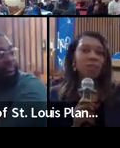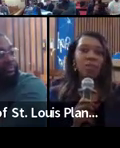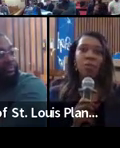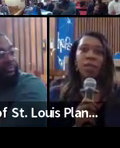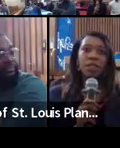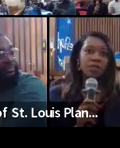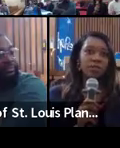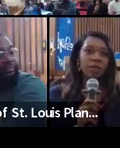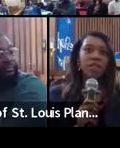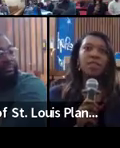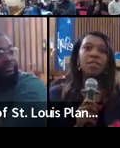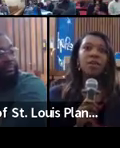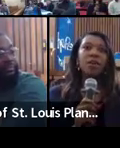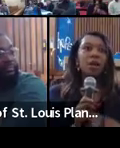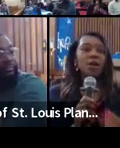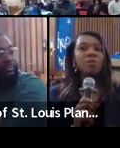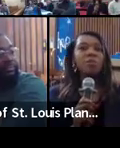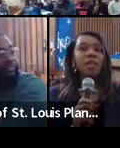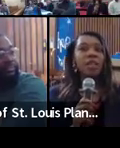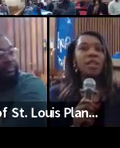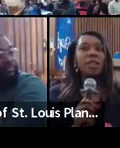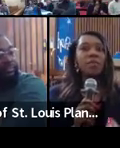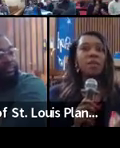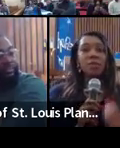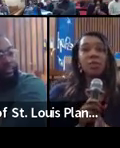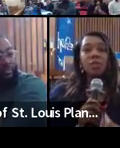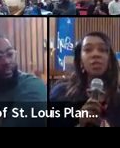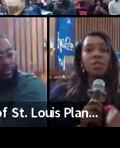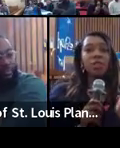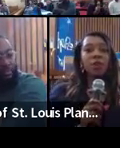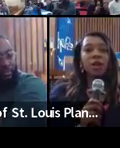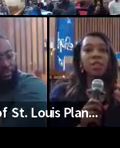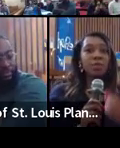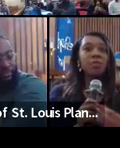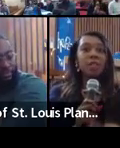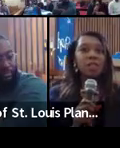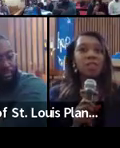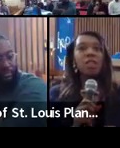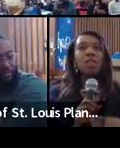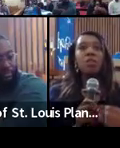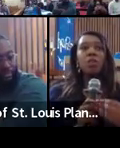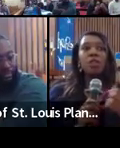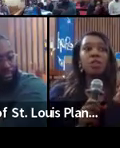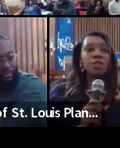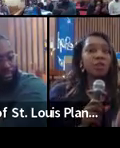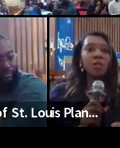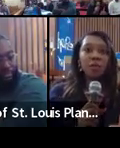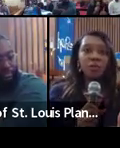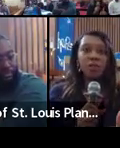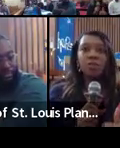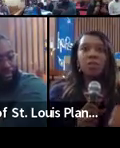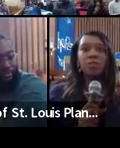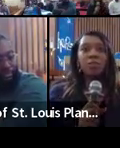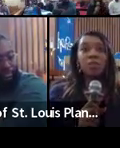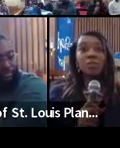of staff or appointed in different ways. And so I want to provide that clarity, but I just want to make sure as far as implementation, when there's a